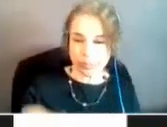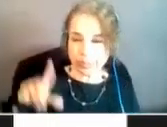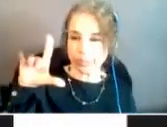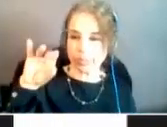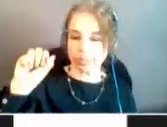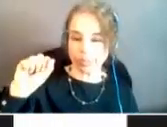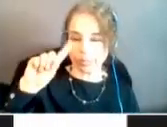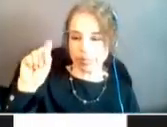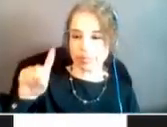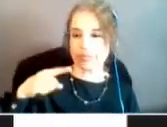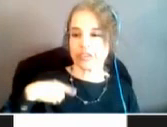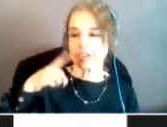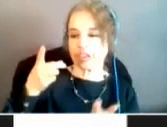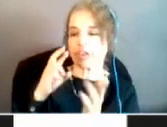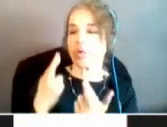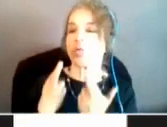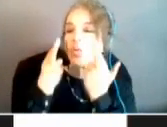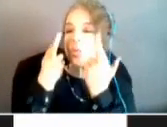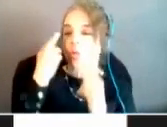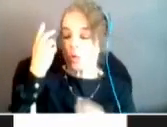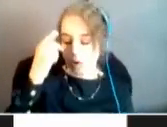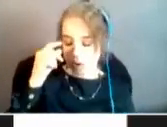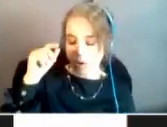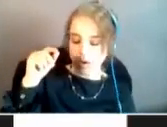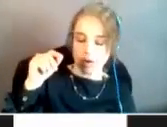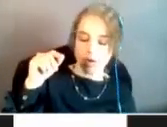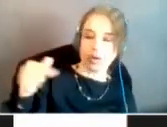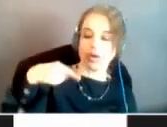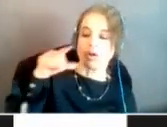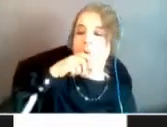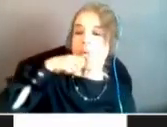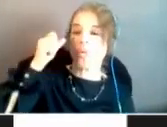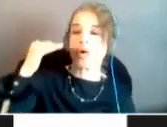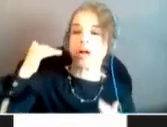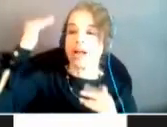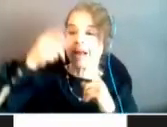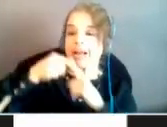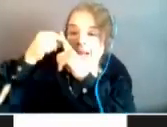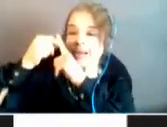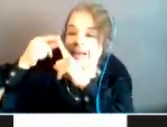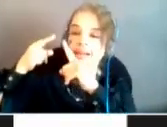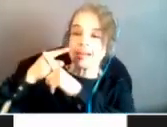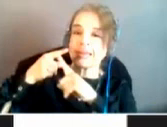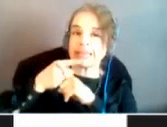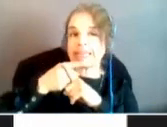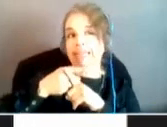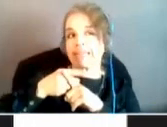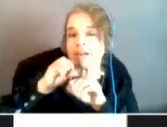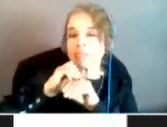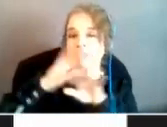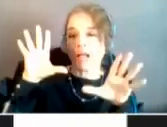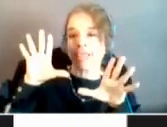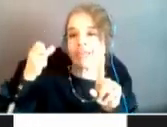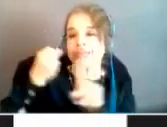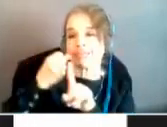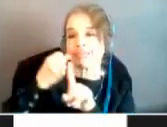question. Dr. Arbour, I'm wondering what your recommendations and interventions are for those older adults, particularly affected by the pandemic socially,